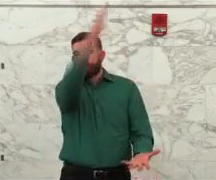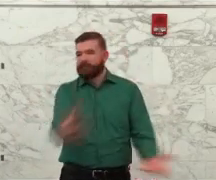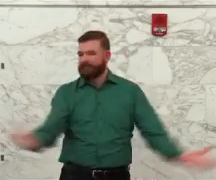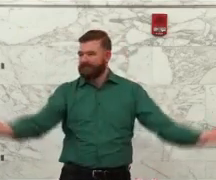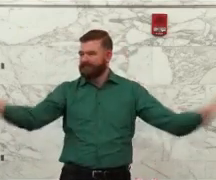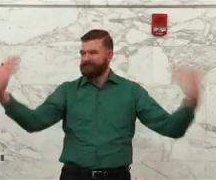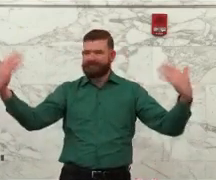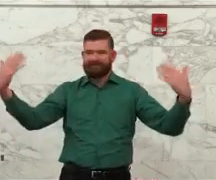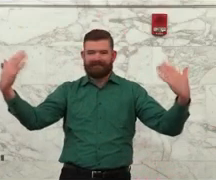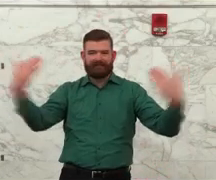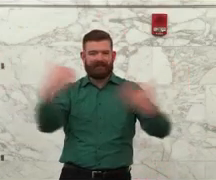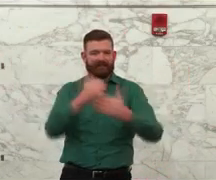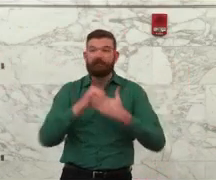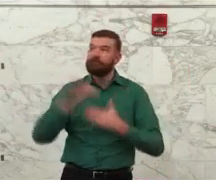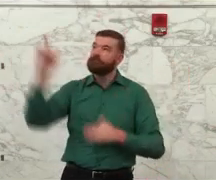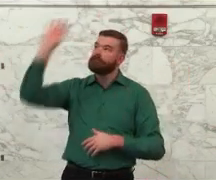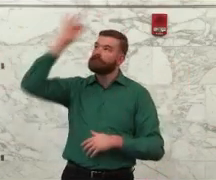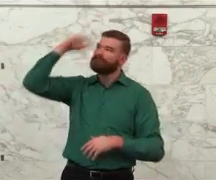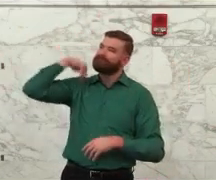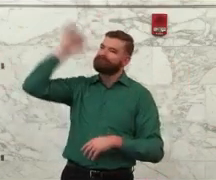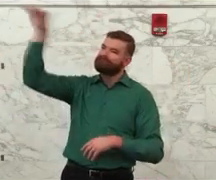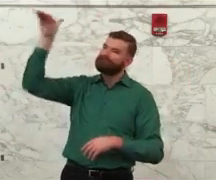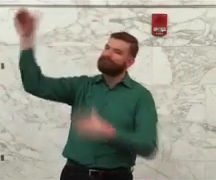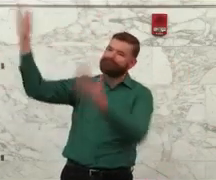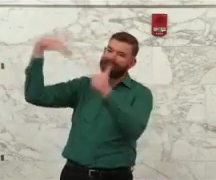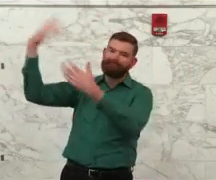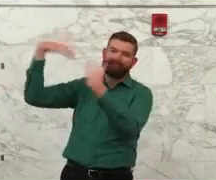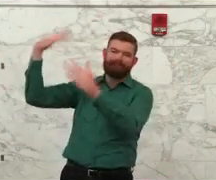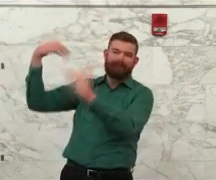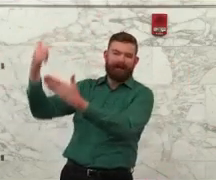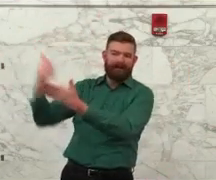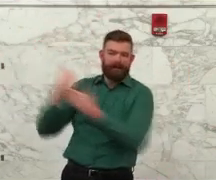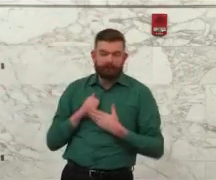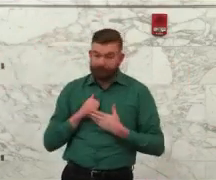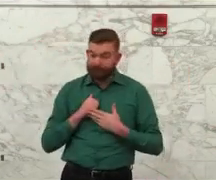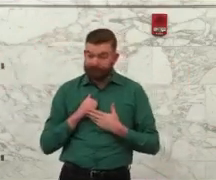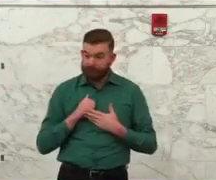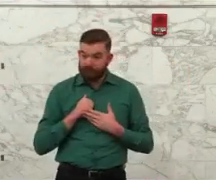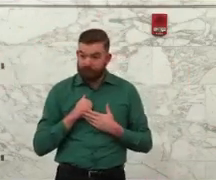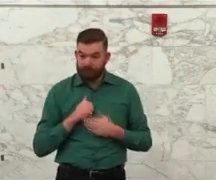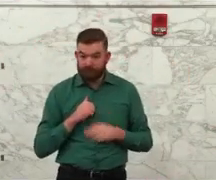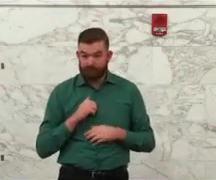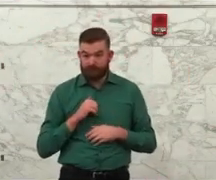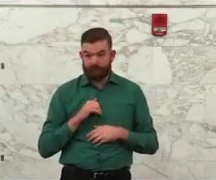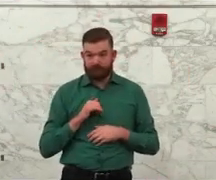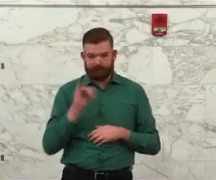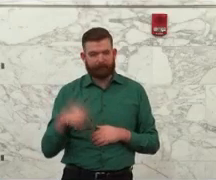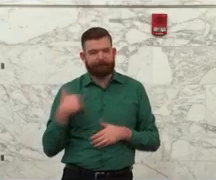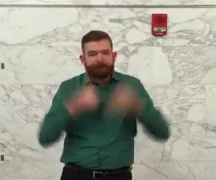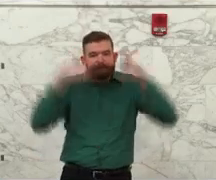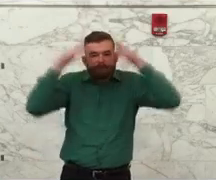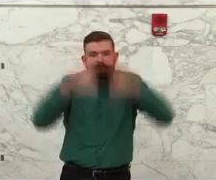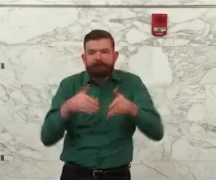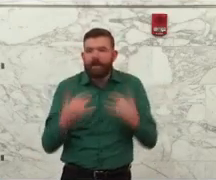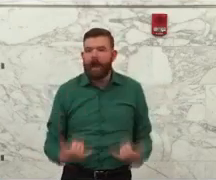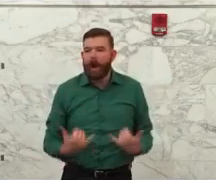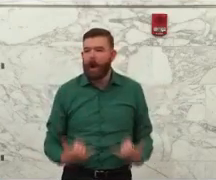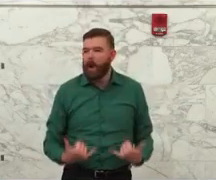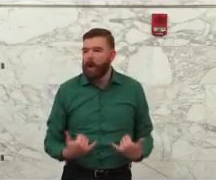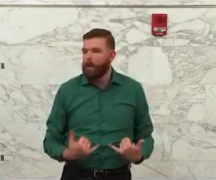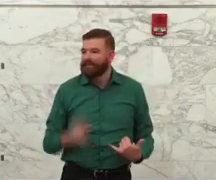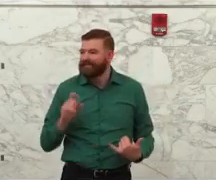federal partners. That, to me, is the here and now. Is that fair to say? Absolutely, absolutely. Both to protect the healthcare workers as well as to